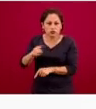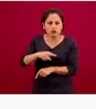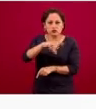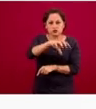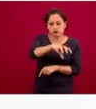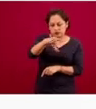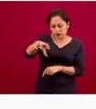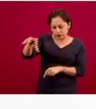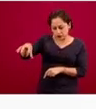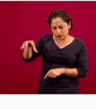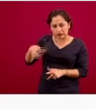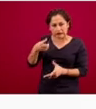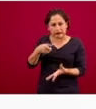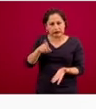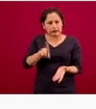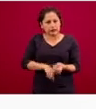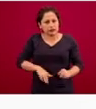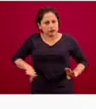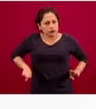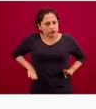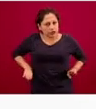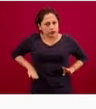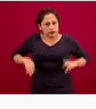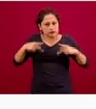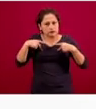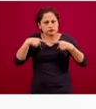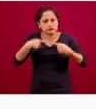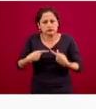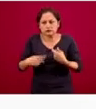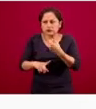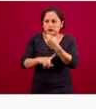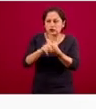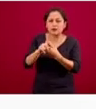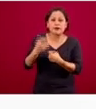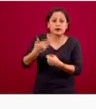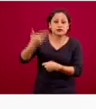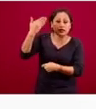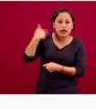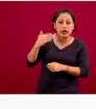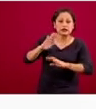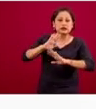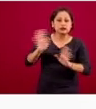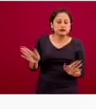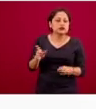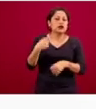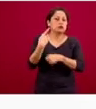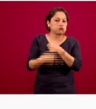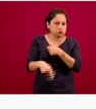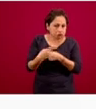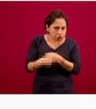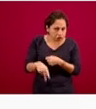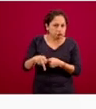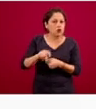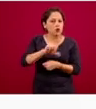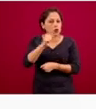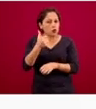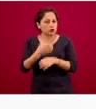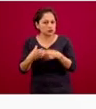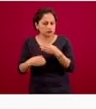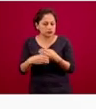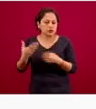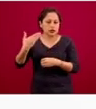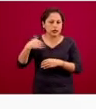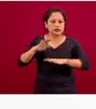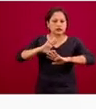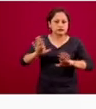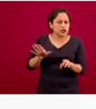the epidemic. These groups have usually higher risk factors than other groups and